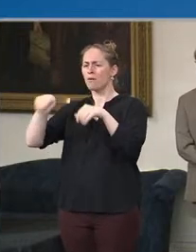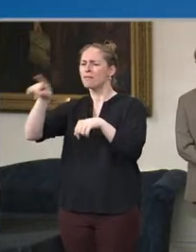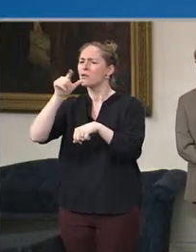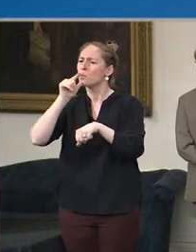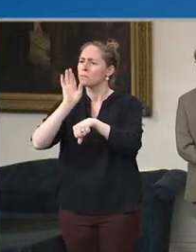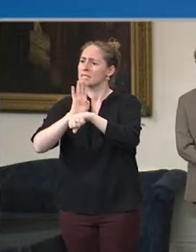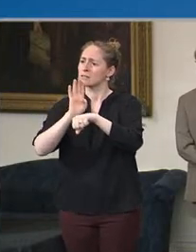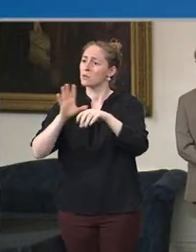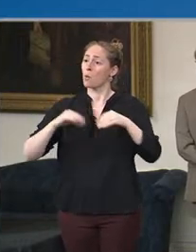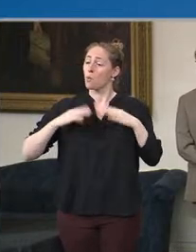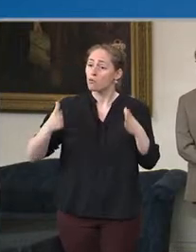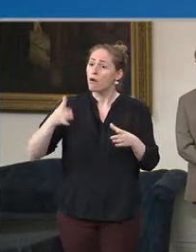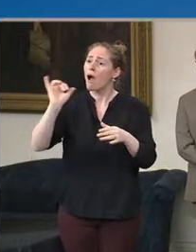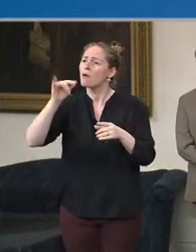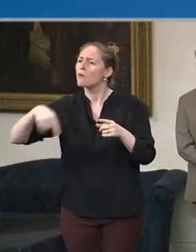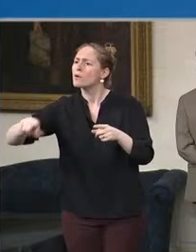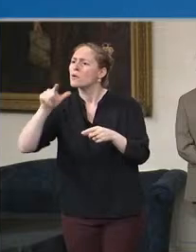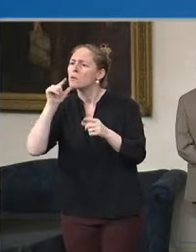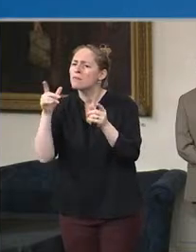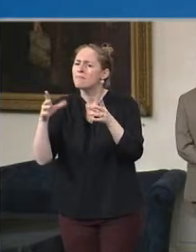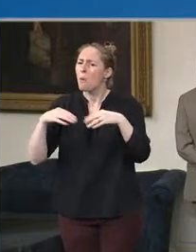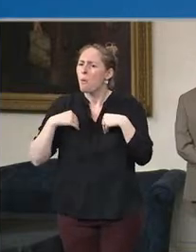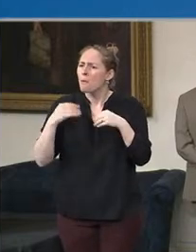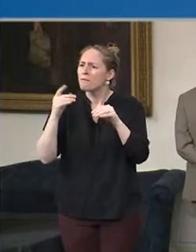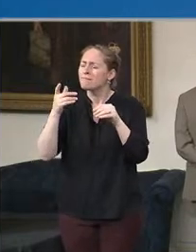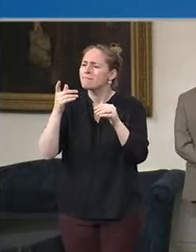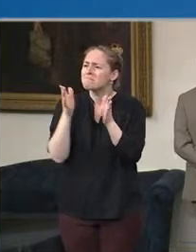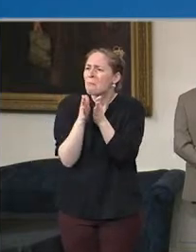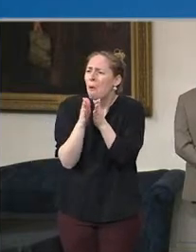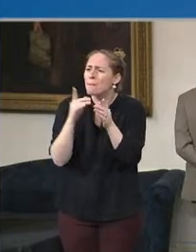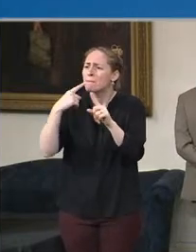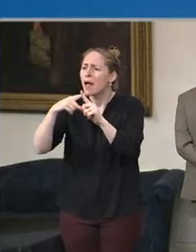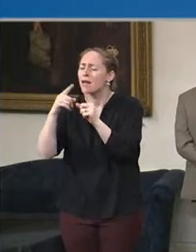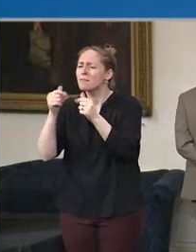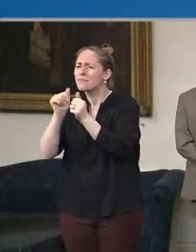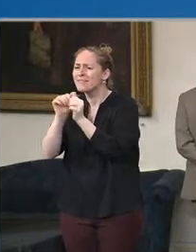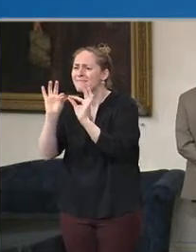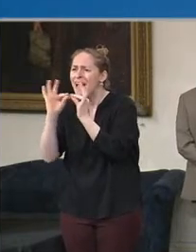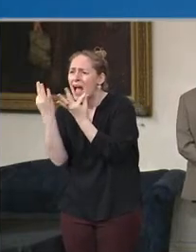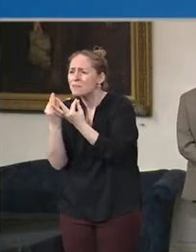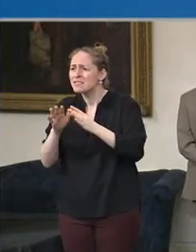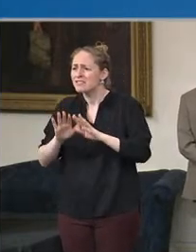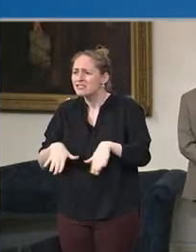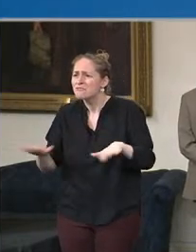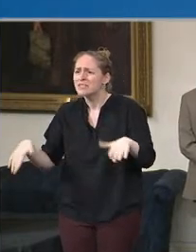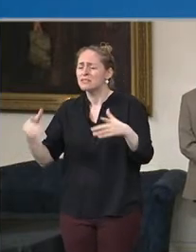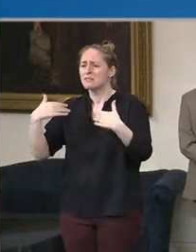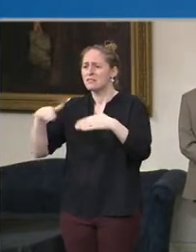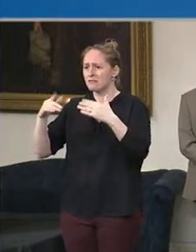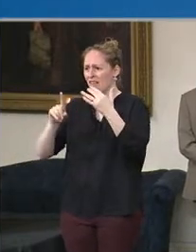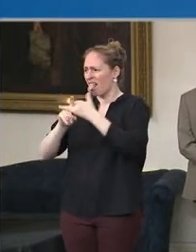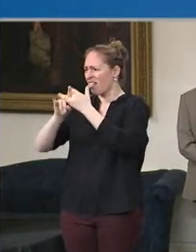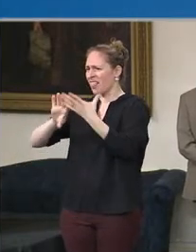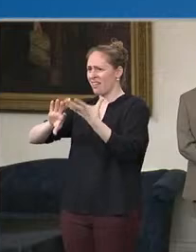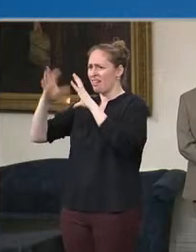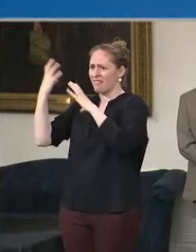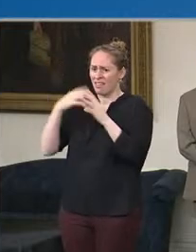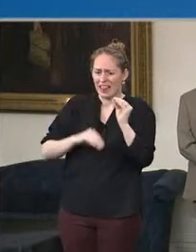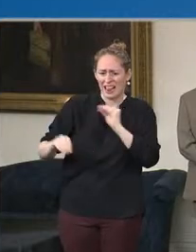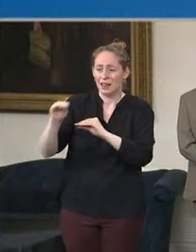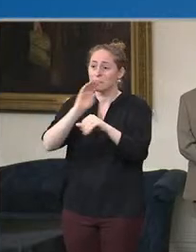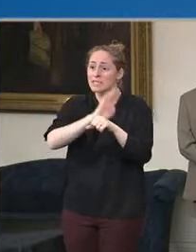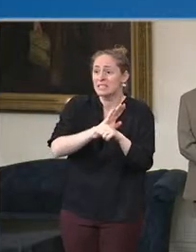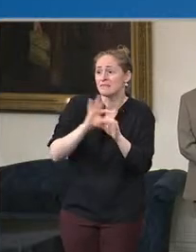and their families who are struggling so much through this economic crisis. Our business community is diverse and